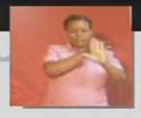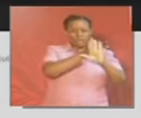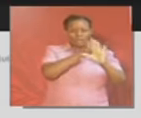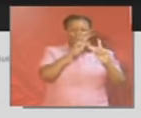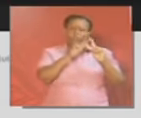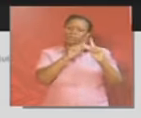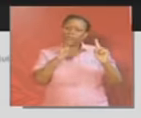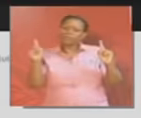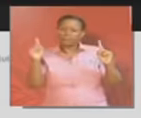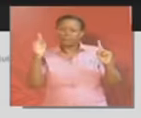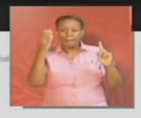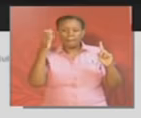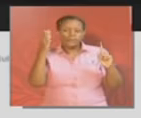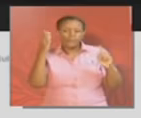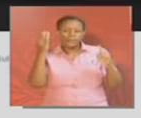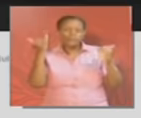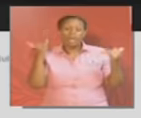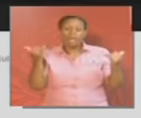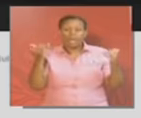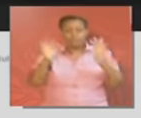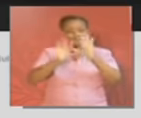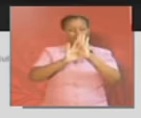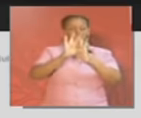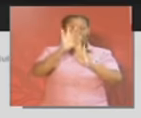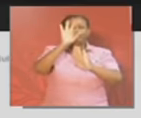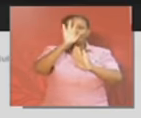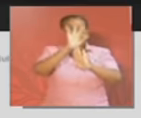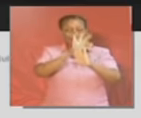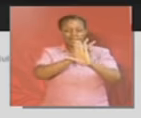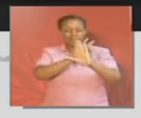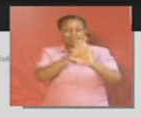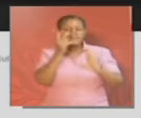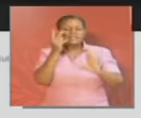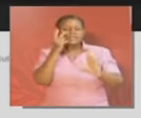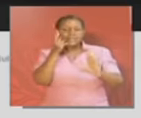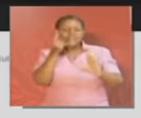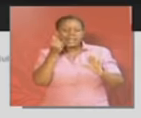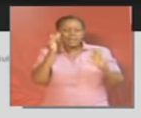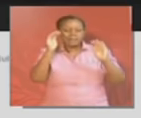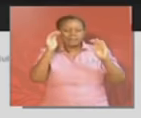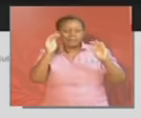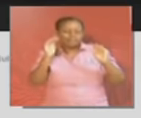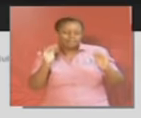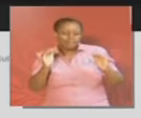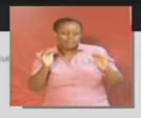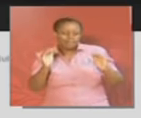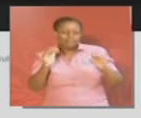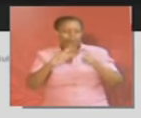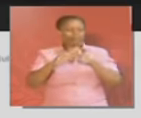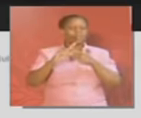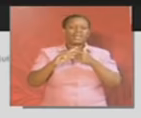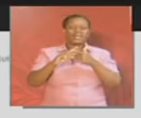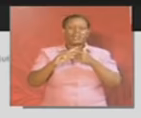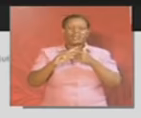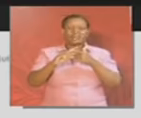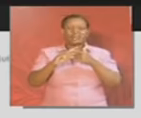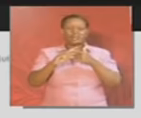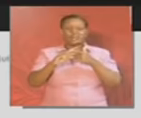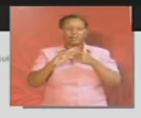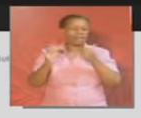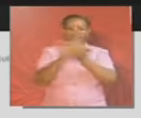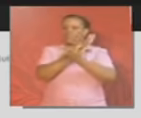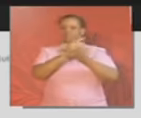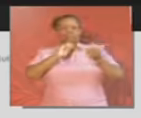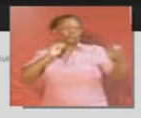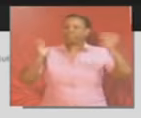which represents the days in February. And then we see a stark change in the direction of that black rolling line and